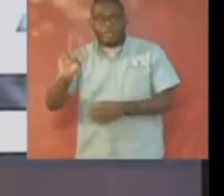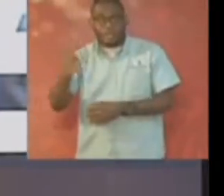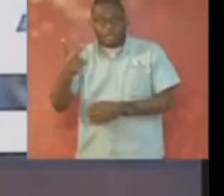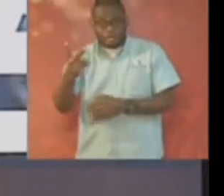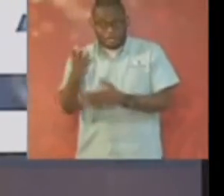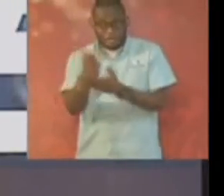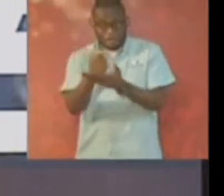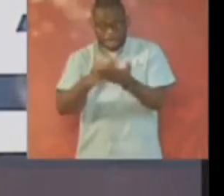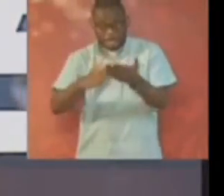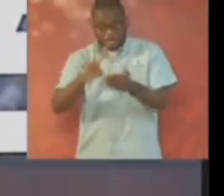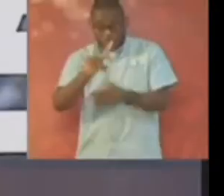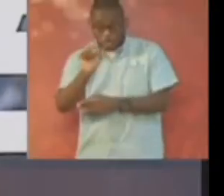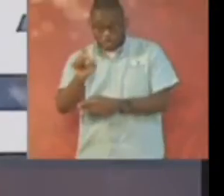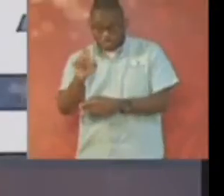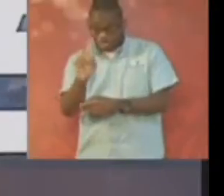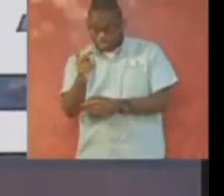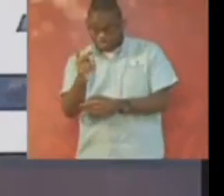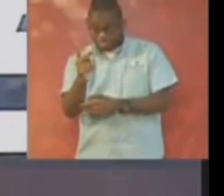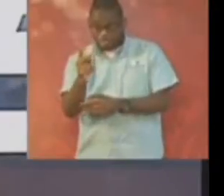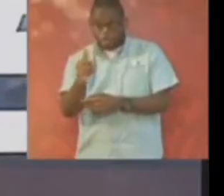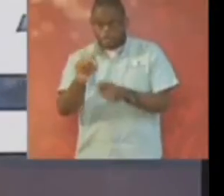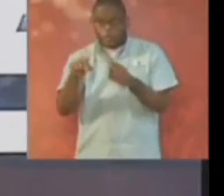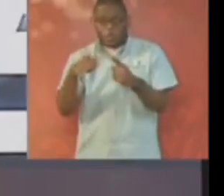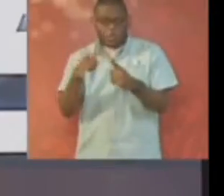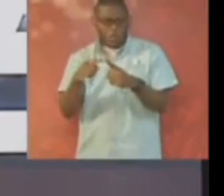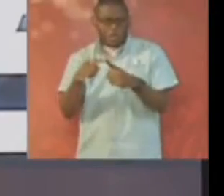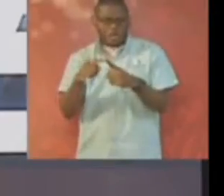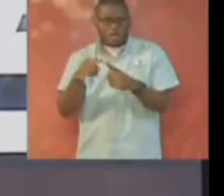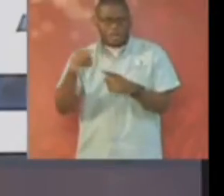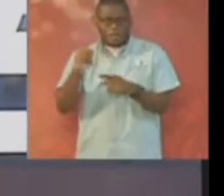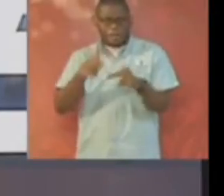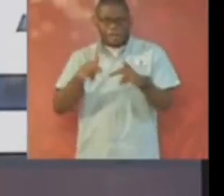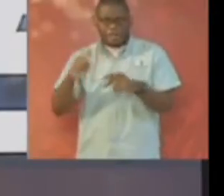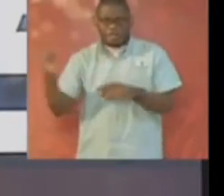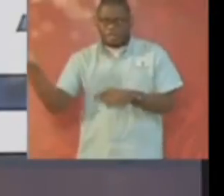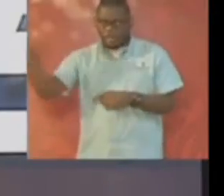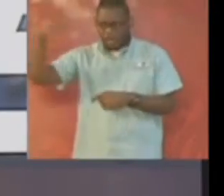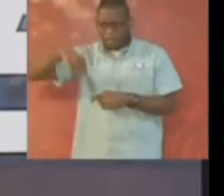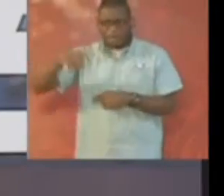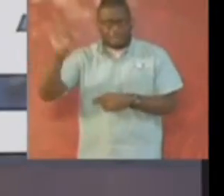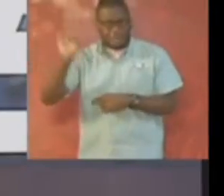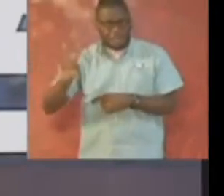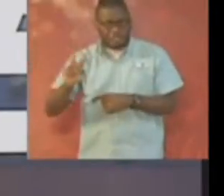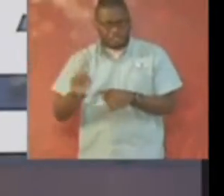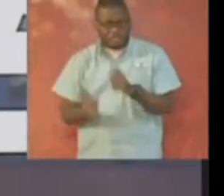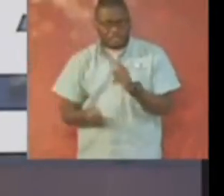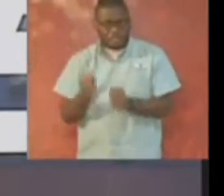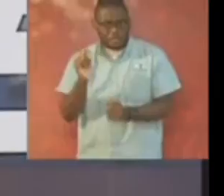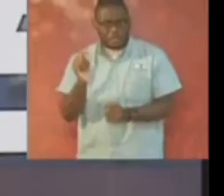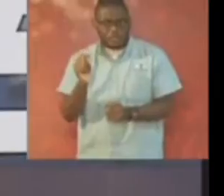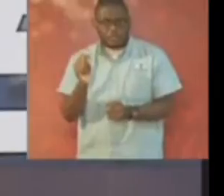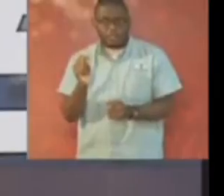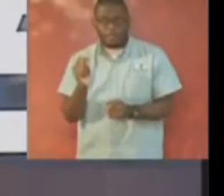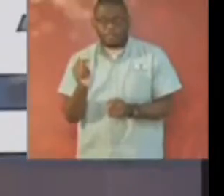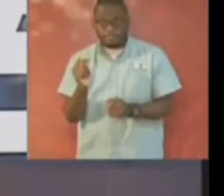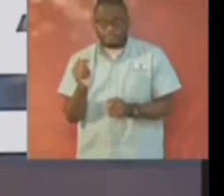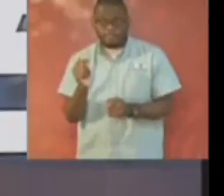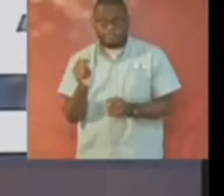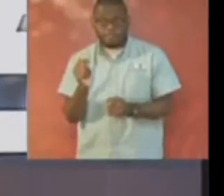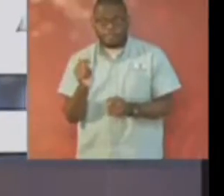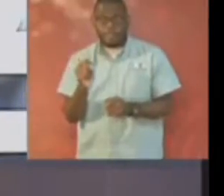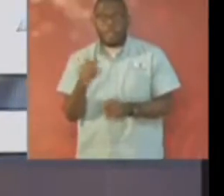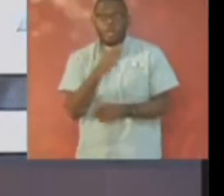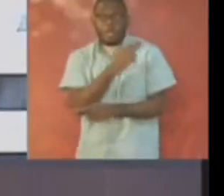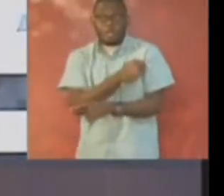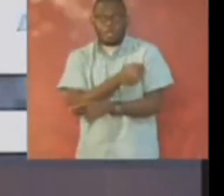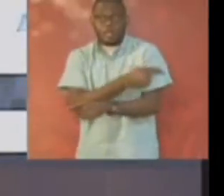with respect to migrants and the ability of our hospitals to cope with deliveries and newborn care, I just again